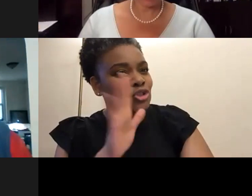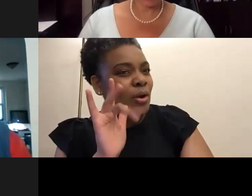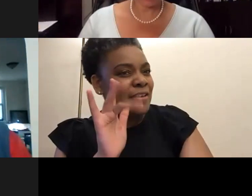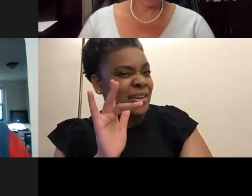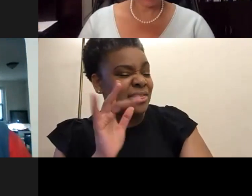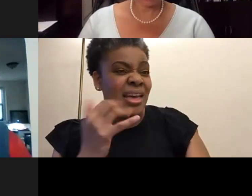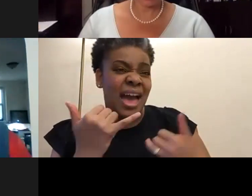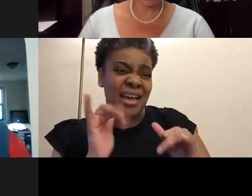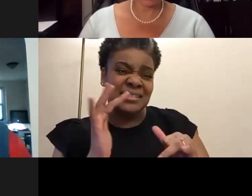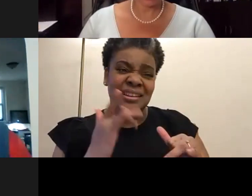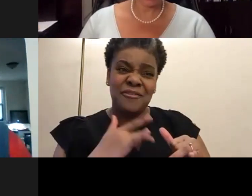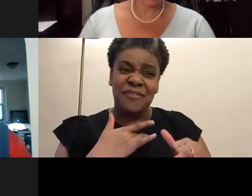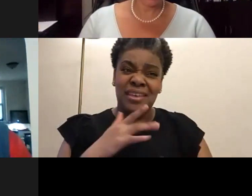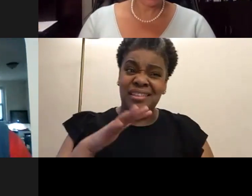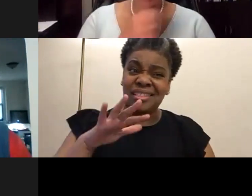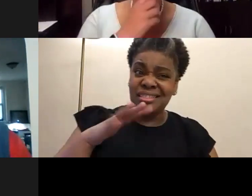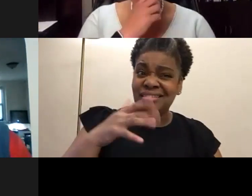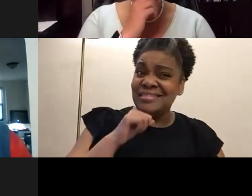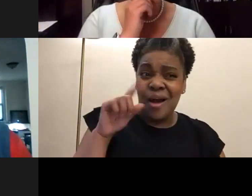that normal?